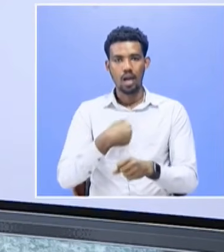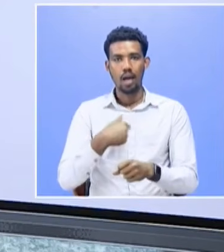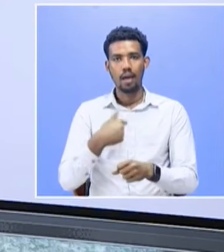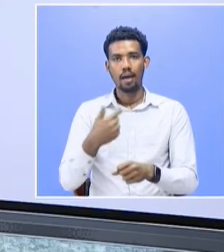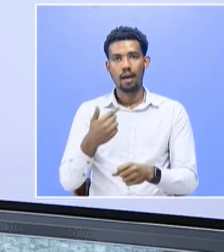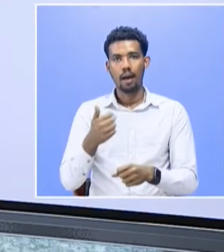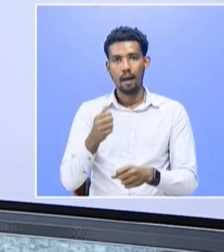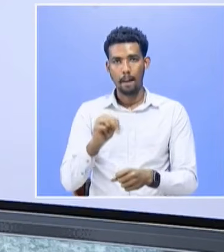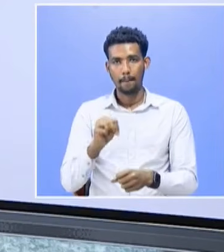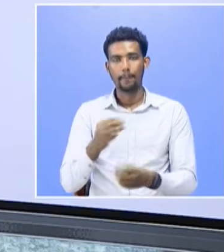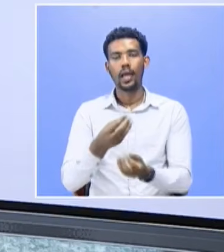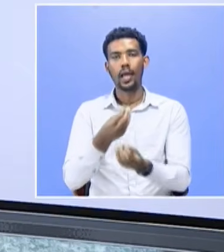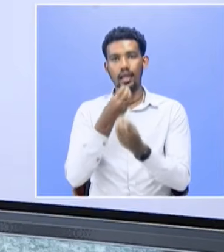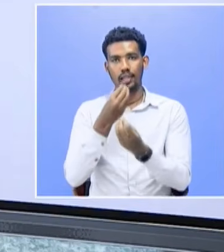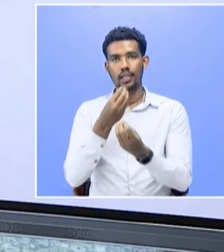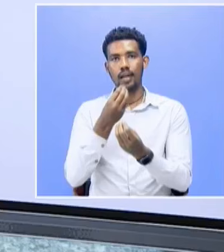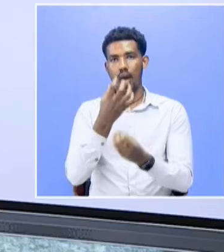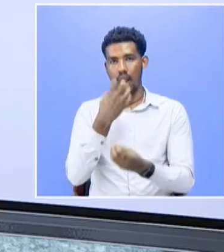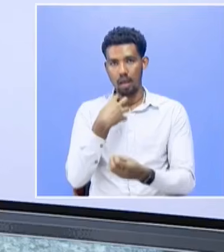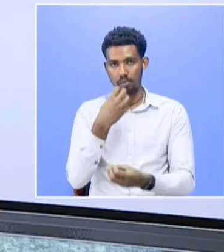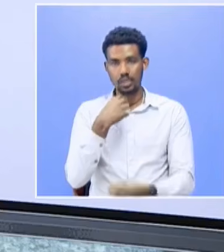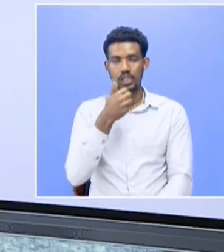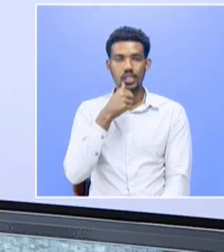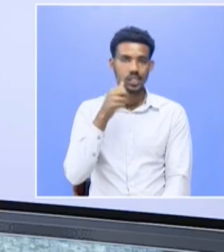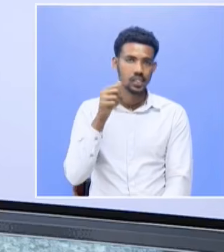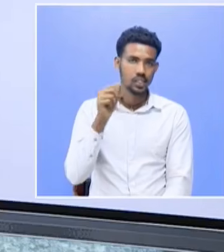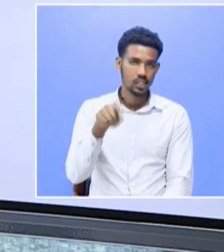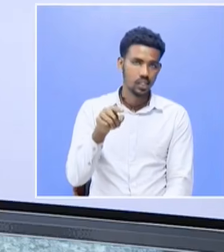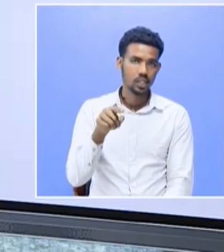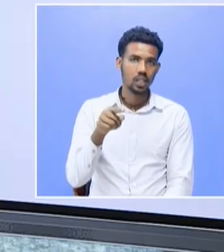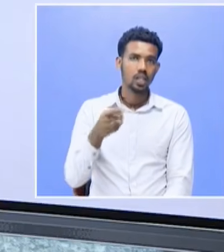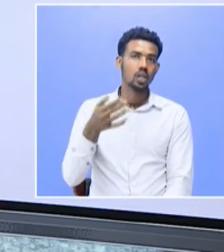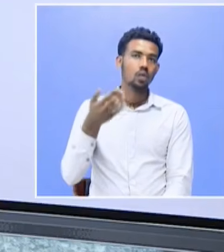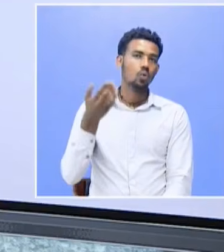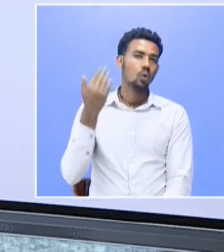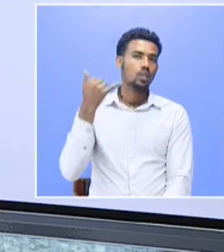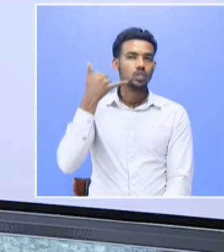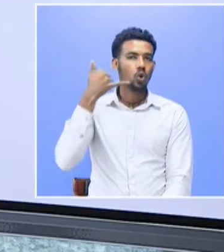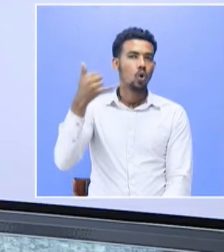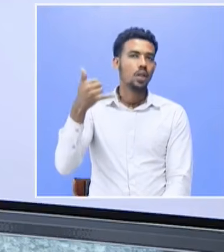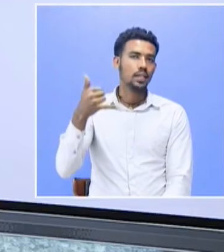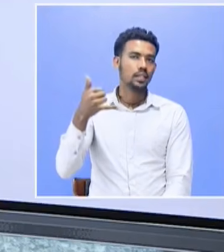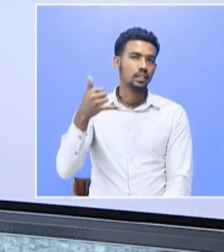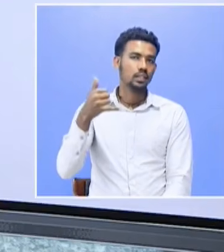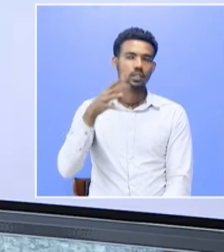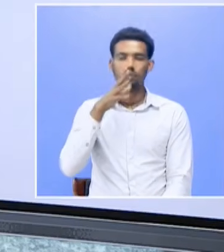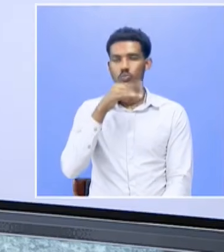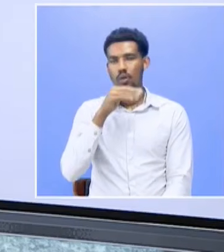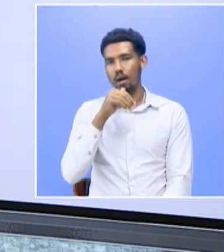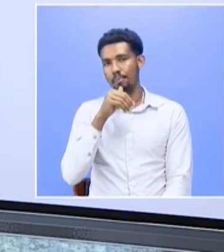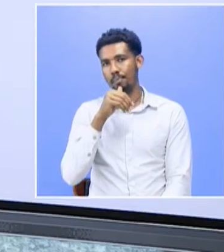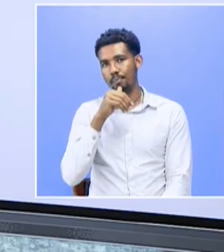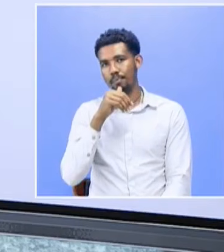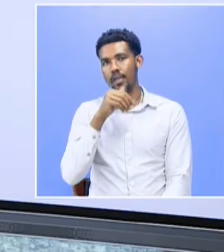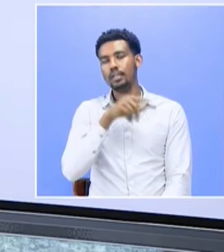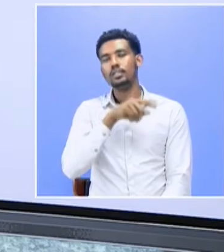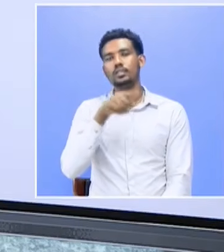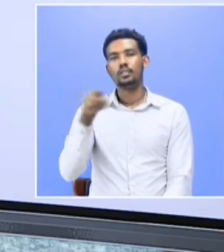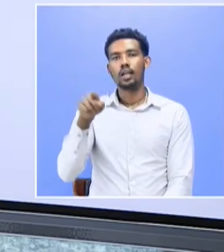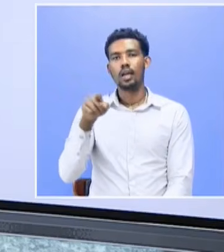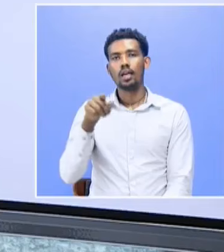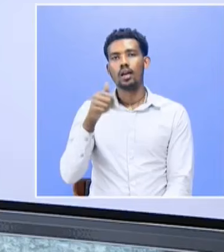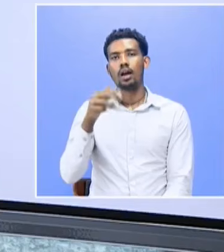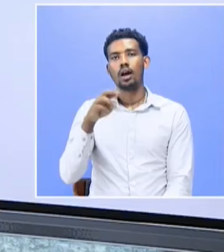eating an apple. She was calling to her mom. They